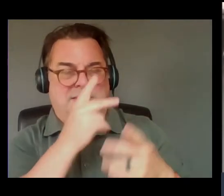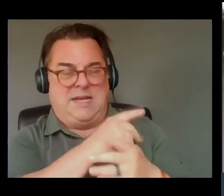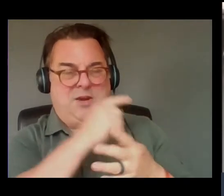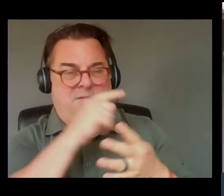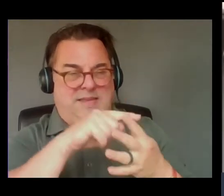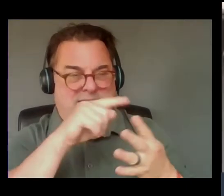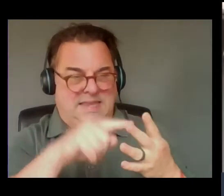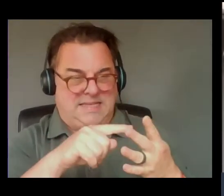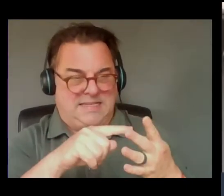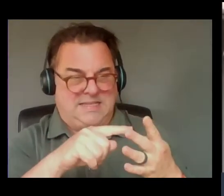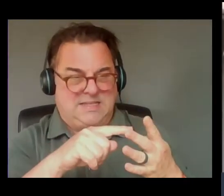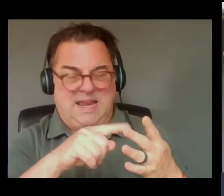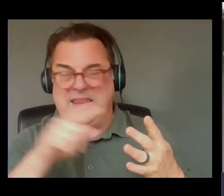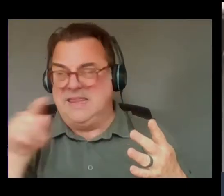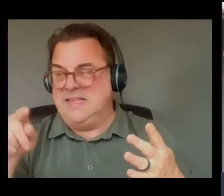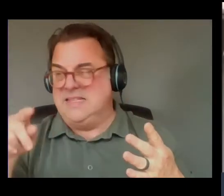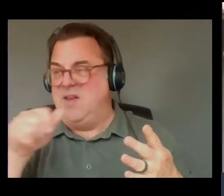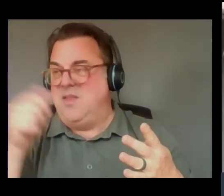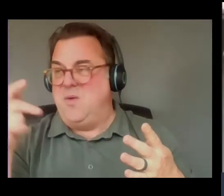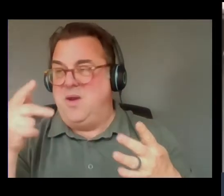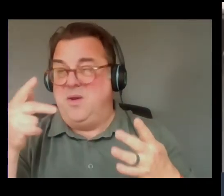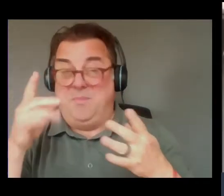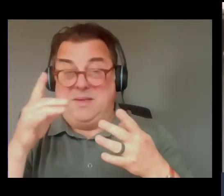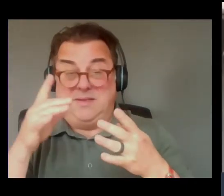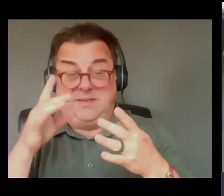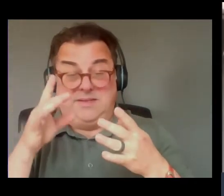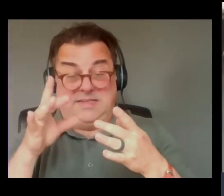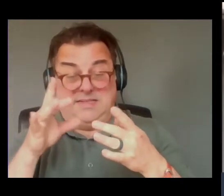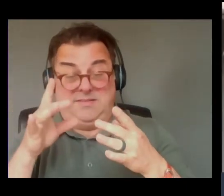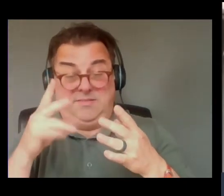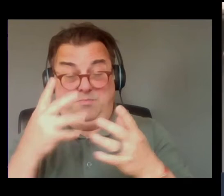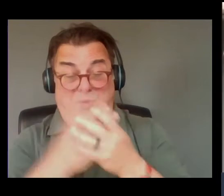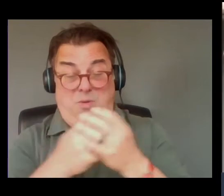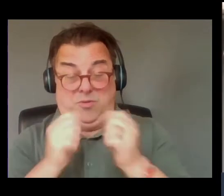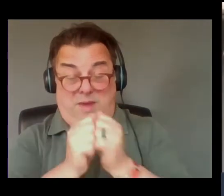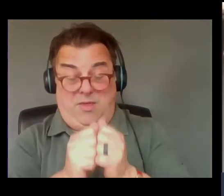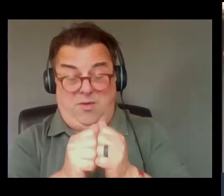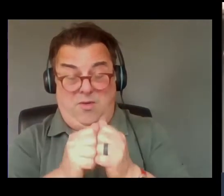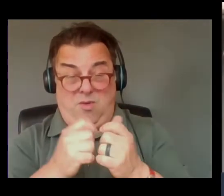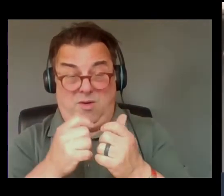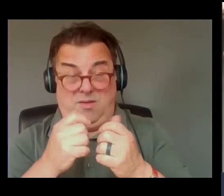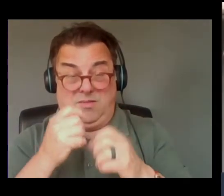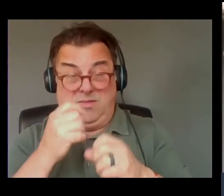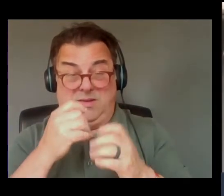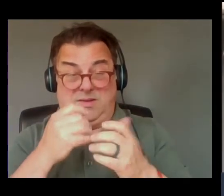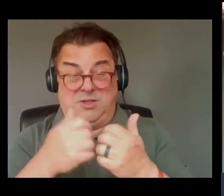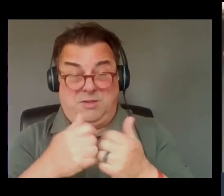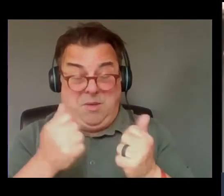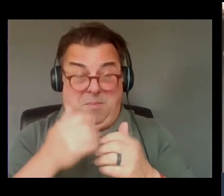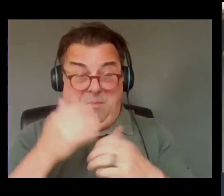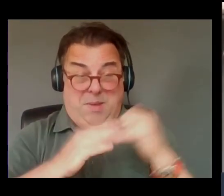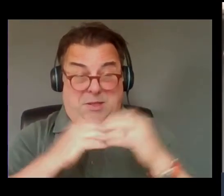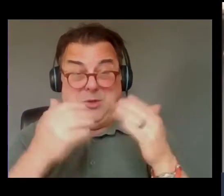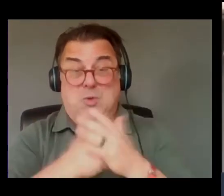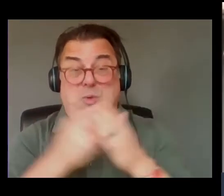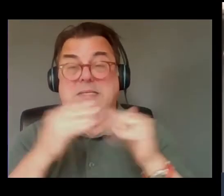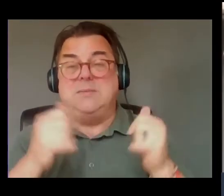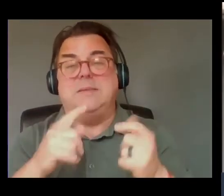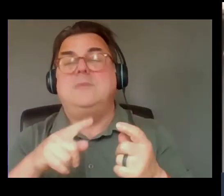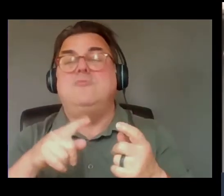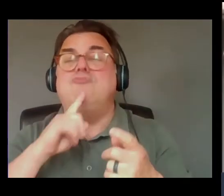together? Am I going to build a new system? And you end up, what you end up wanting is